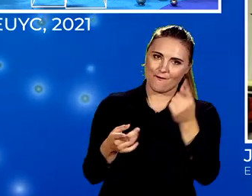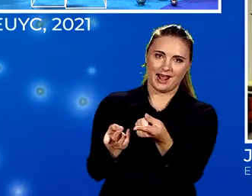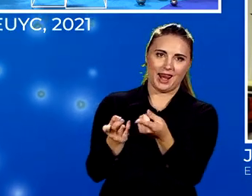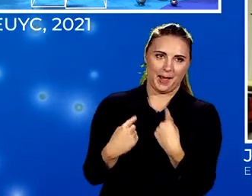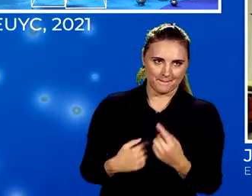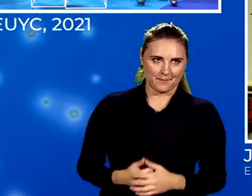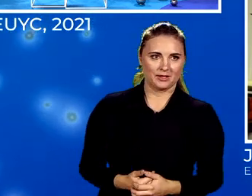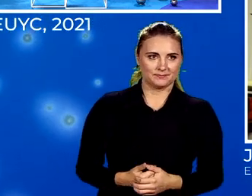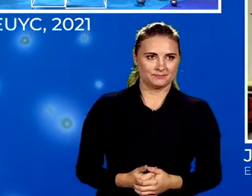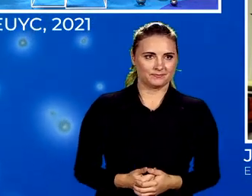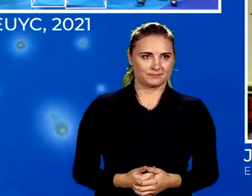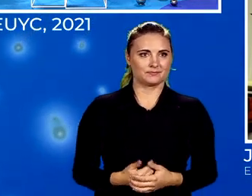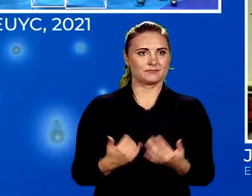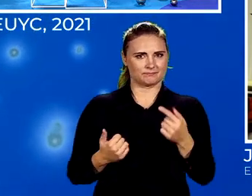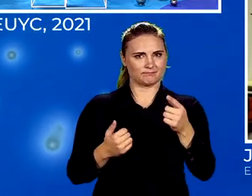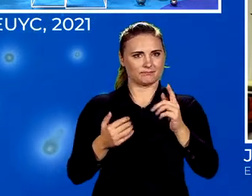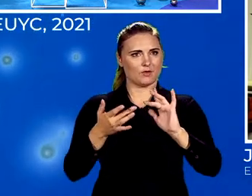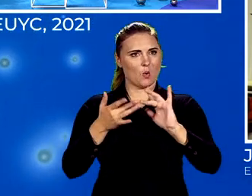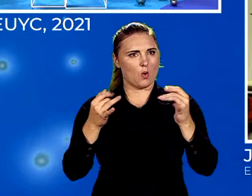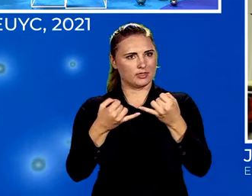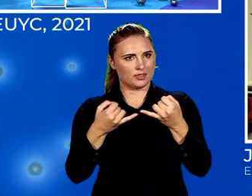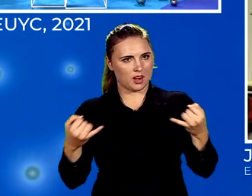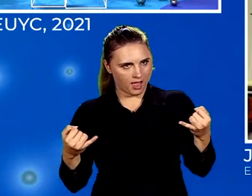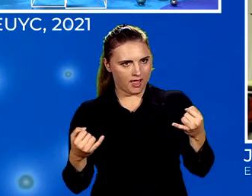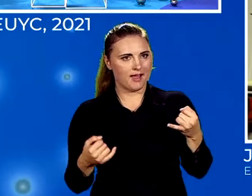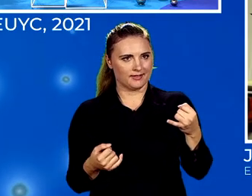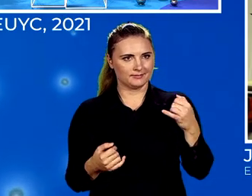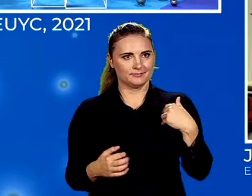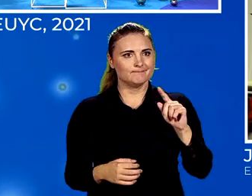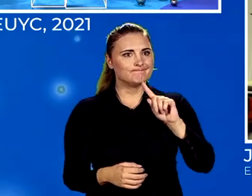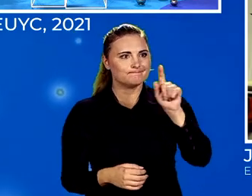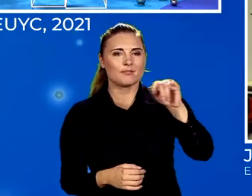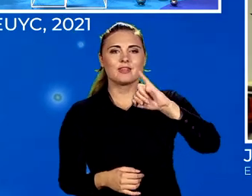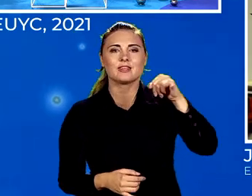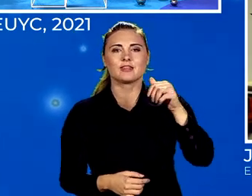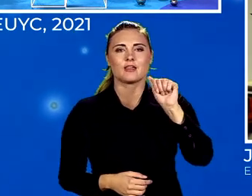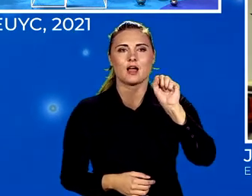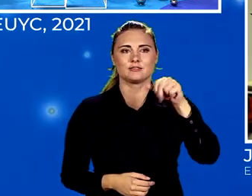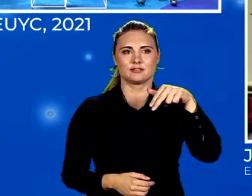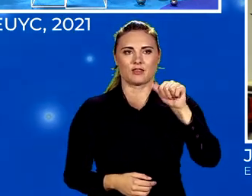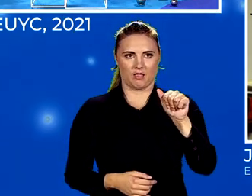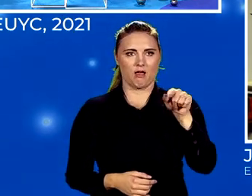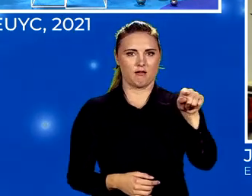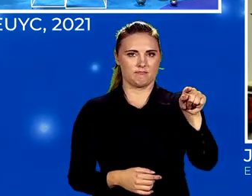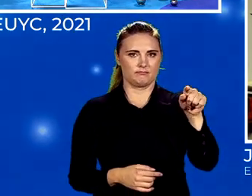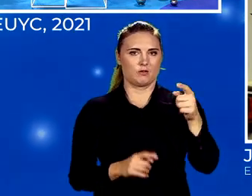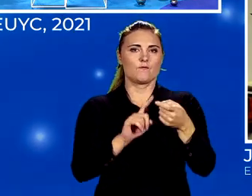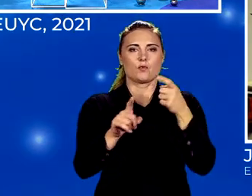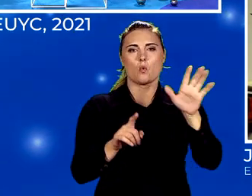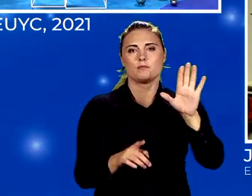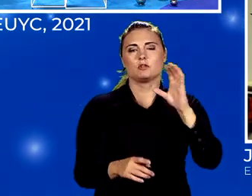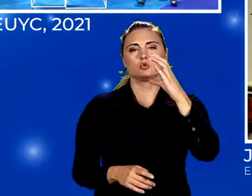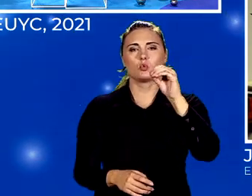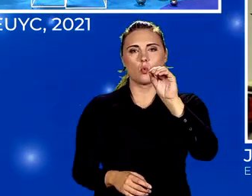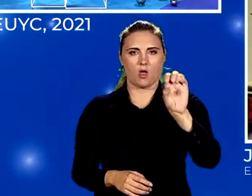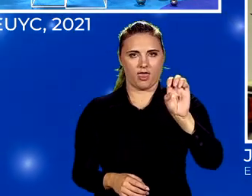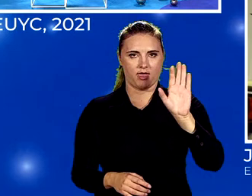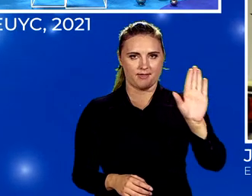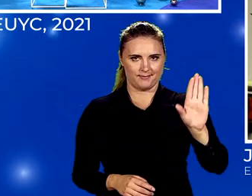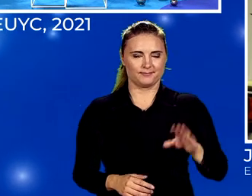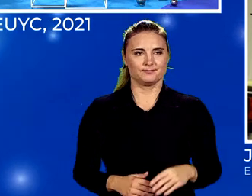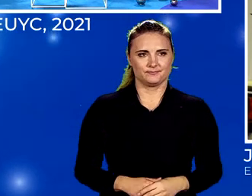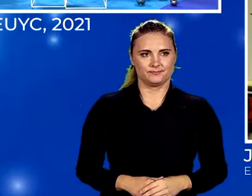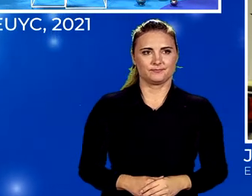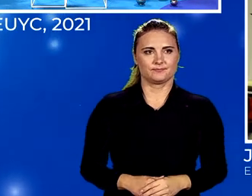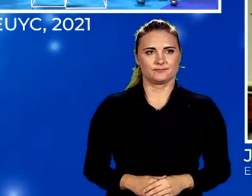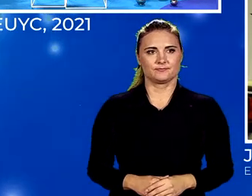online. And we are going to speak with Jasna from representing the European Commission. The European Commission has been investing quite a lot in the development